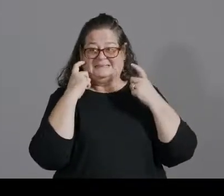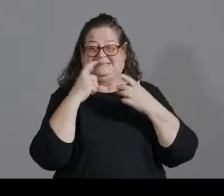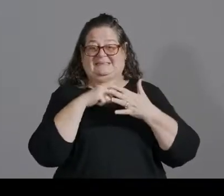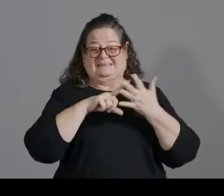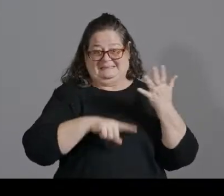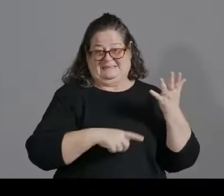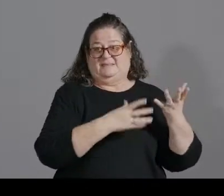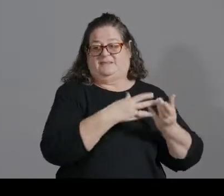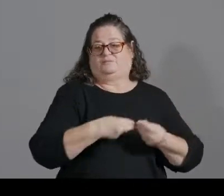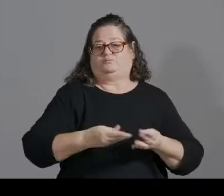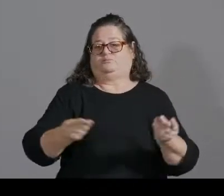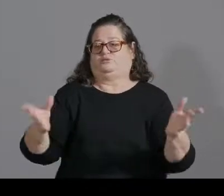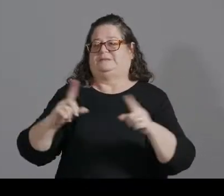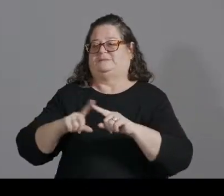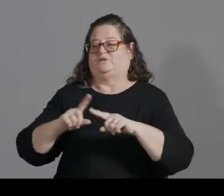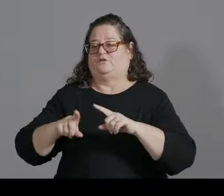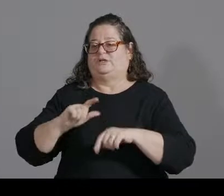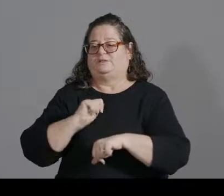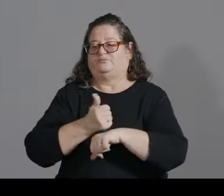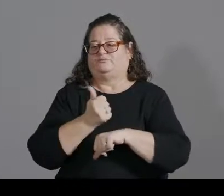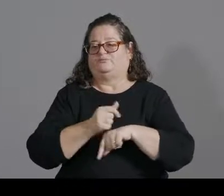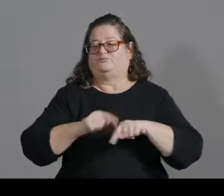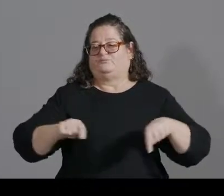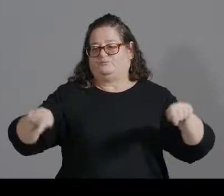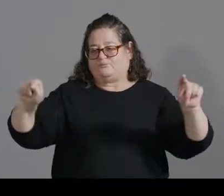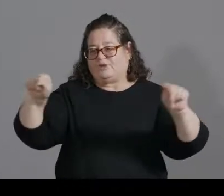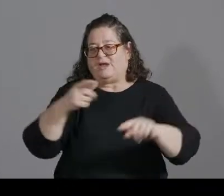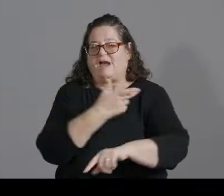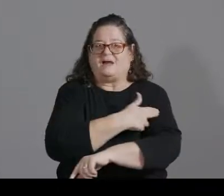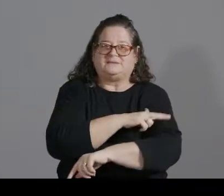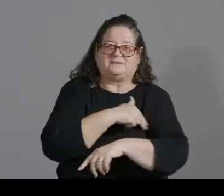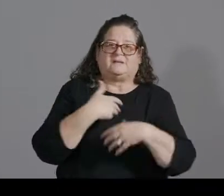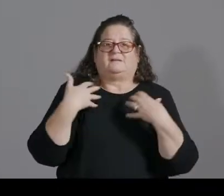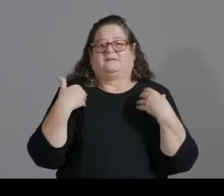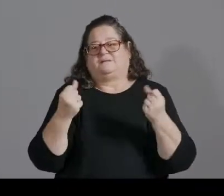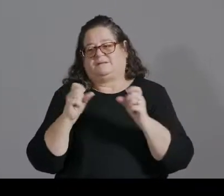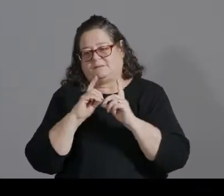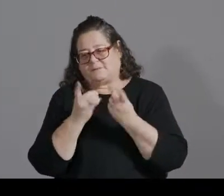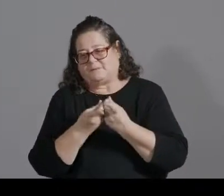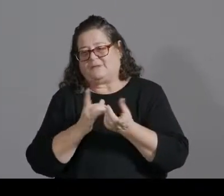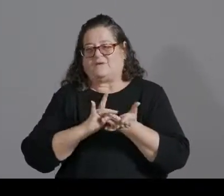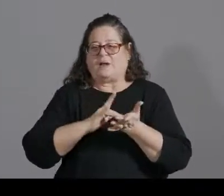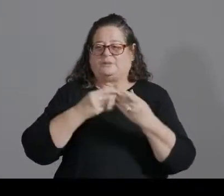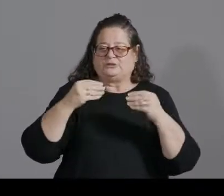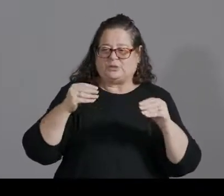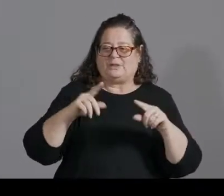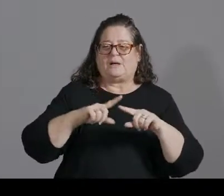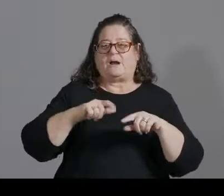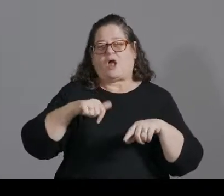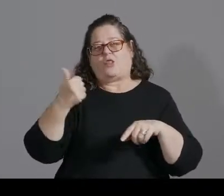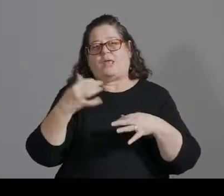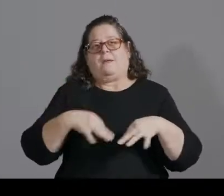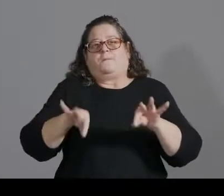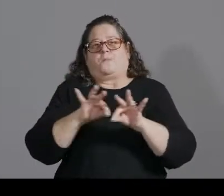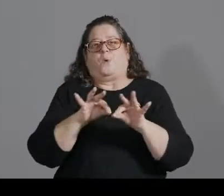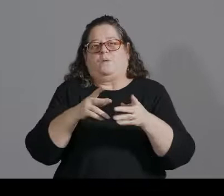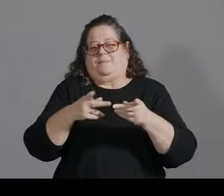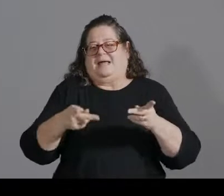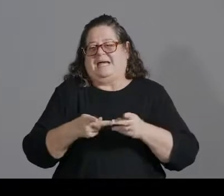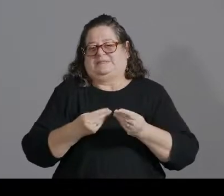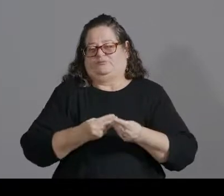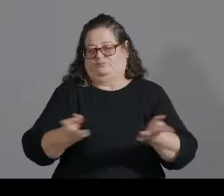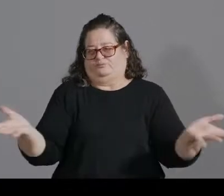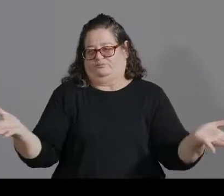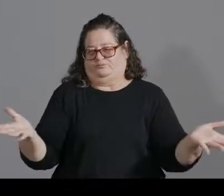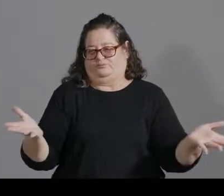federally qualified health centers or the community health centers, pharmacies, and other key providers. And we've had over 1,700